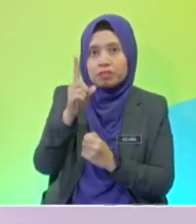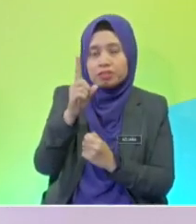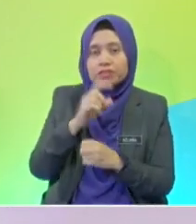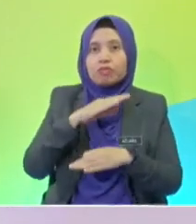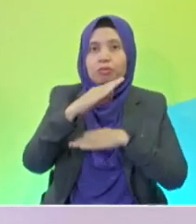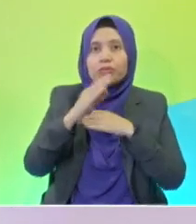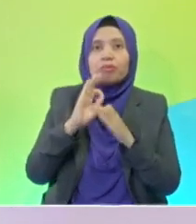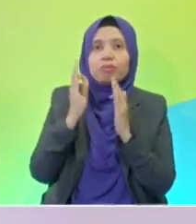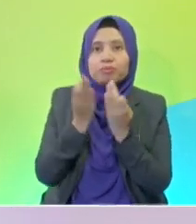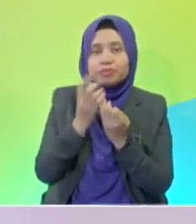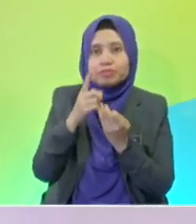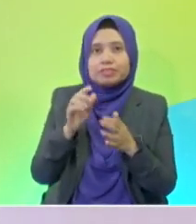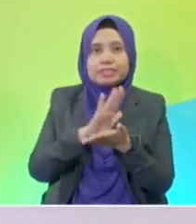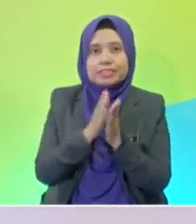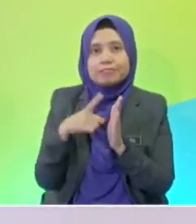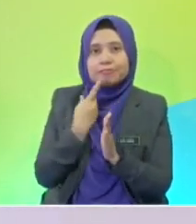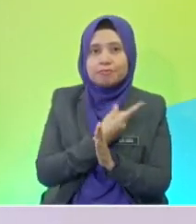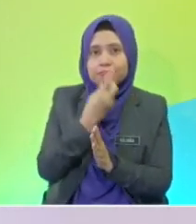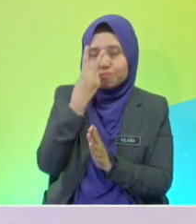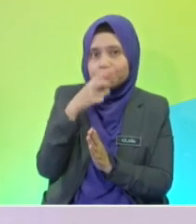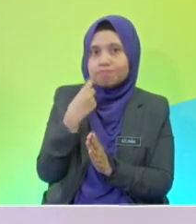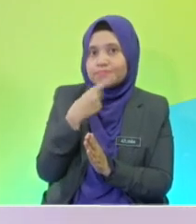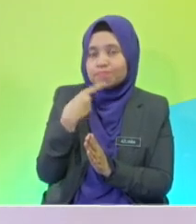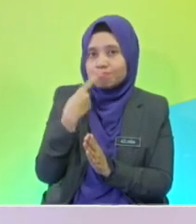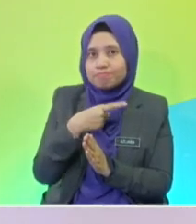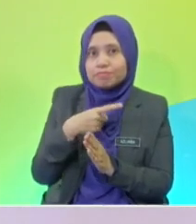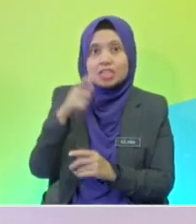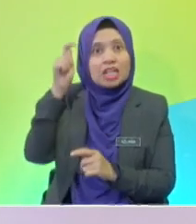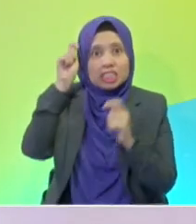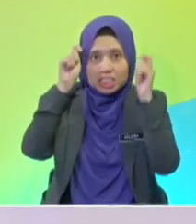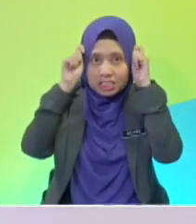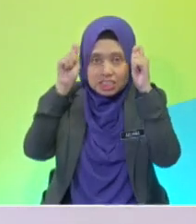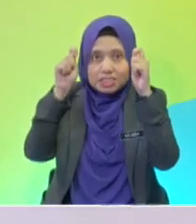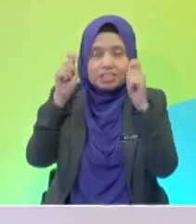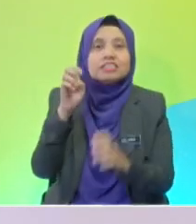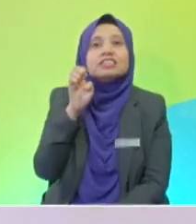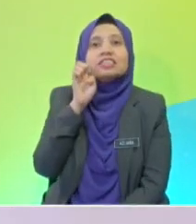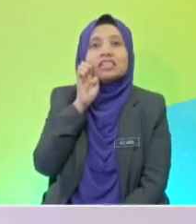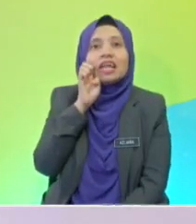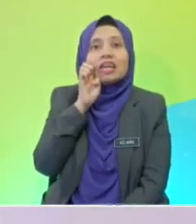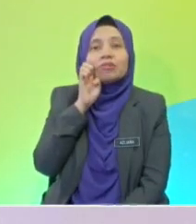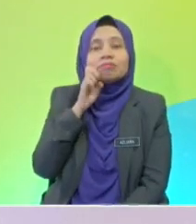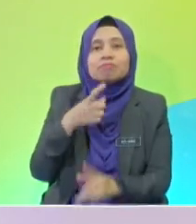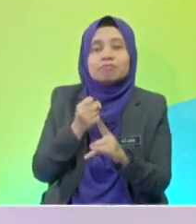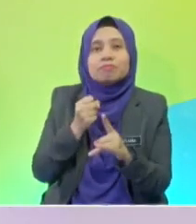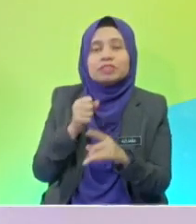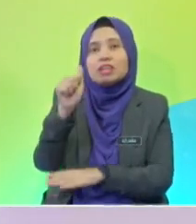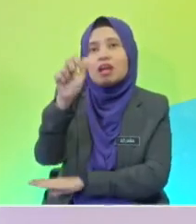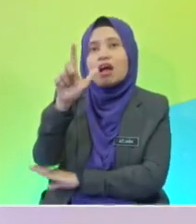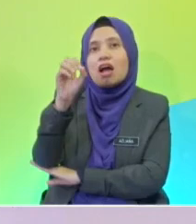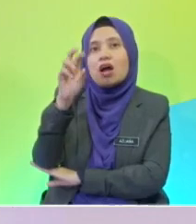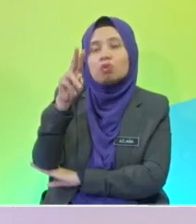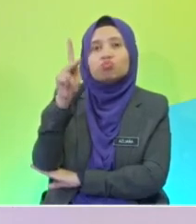teacher profile. We have Teacher M, Teacher Emily Shafira Zamrud, all the way from SMK Alur Jangos